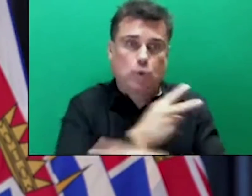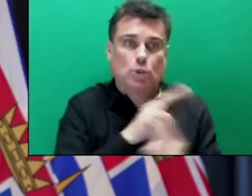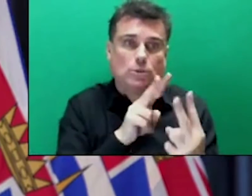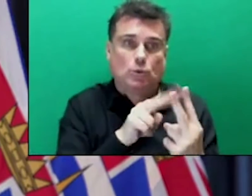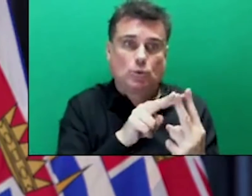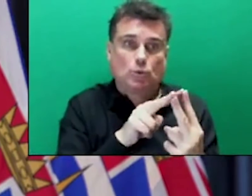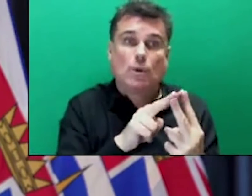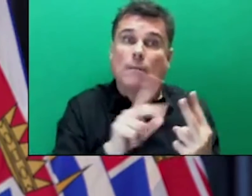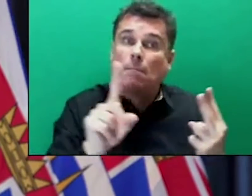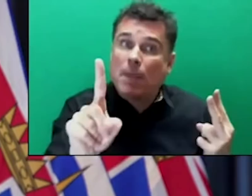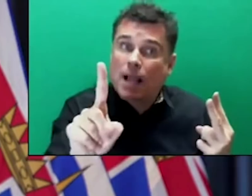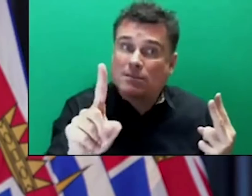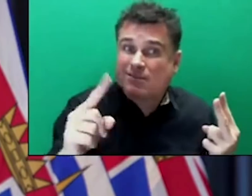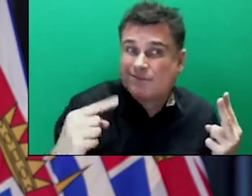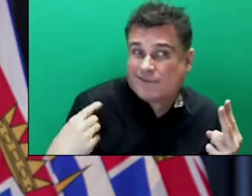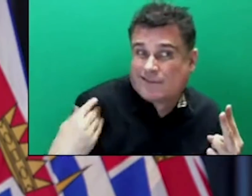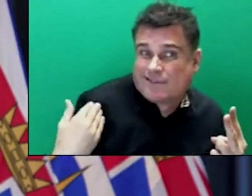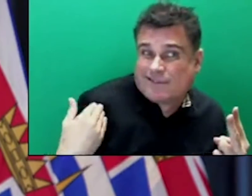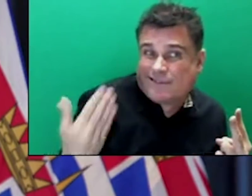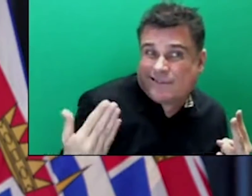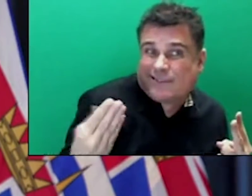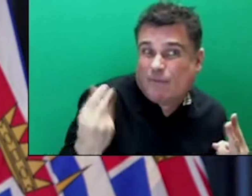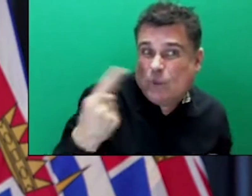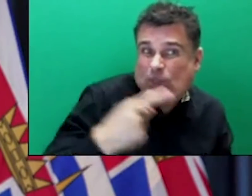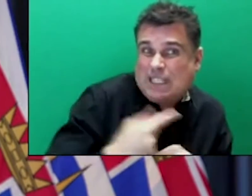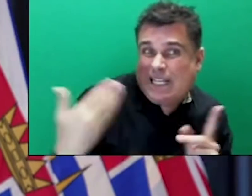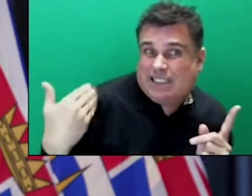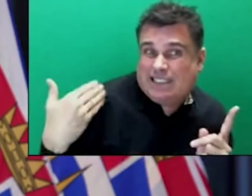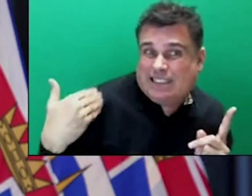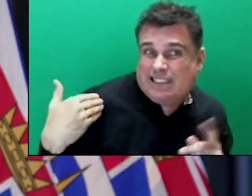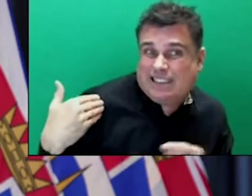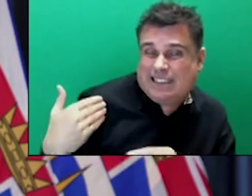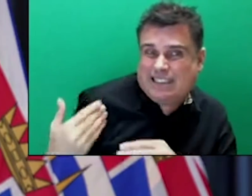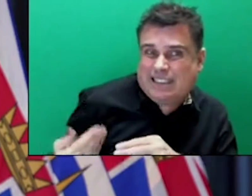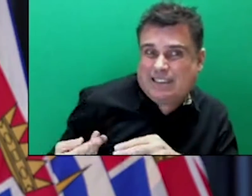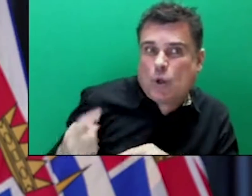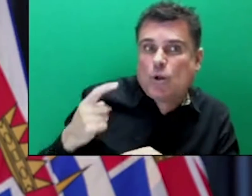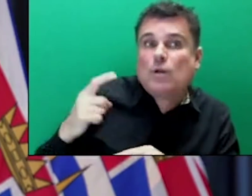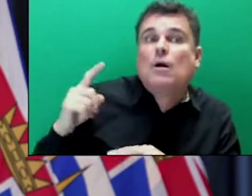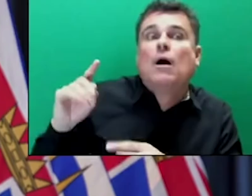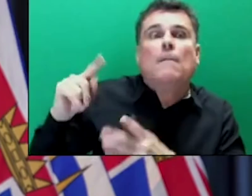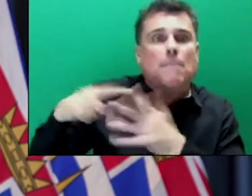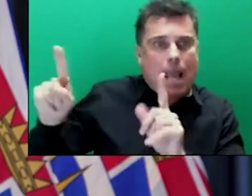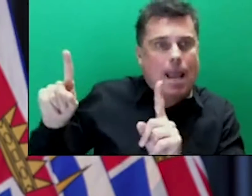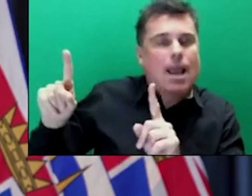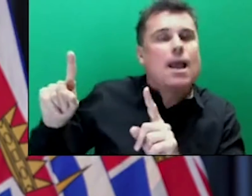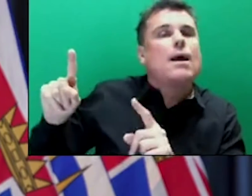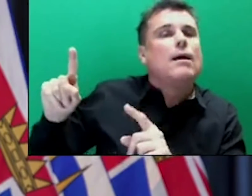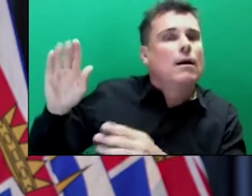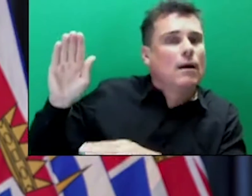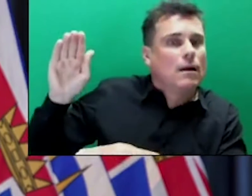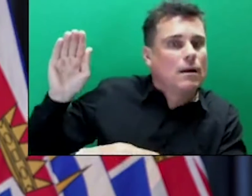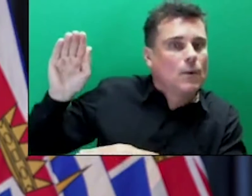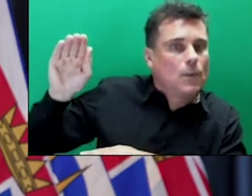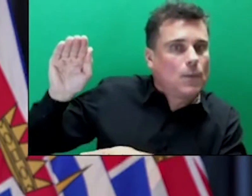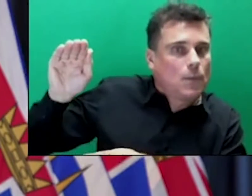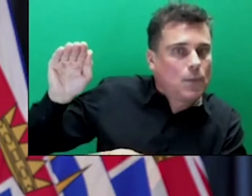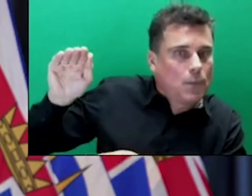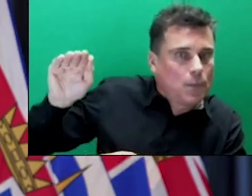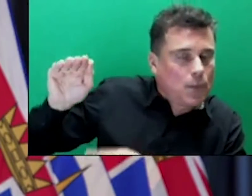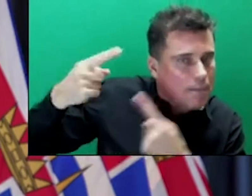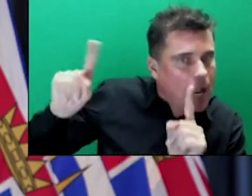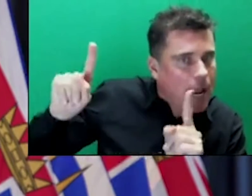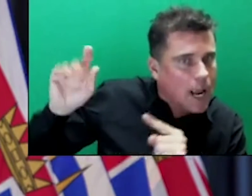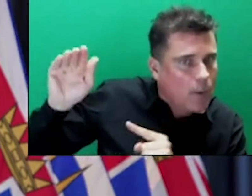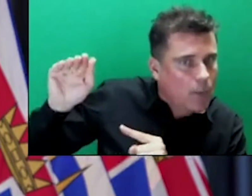off. This shows that what we are doing, the measures we have put in place, are starting to have an effect and